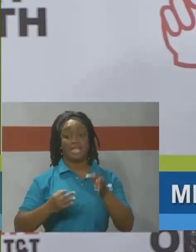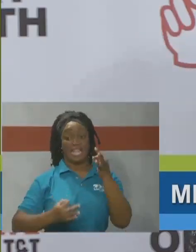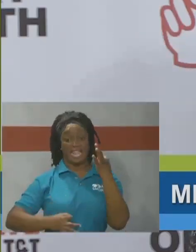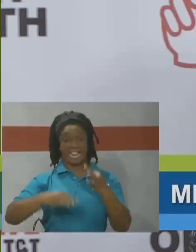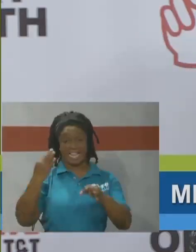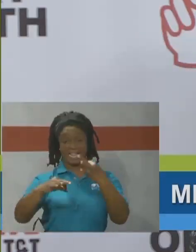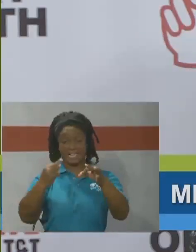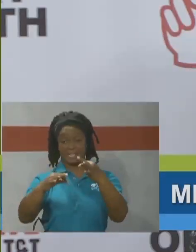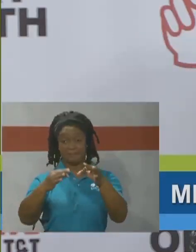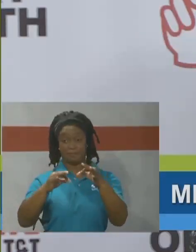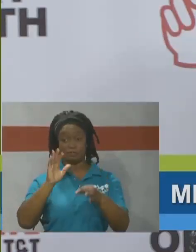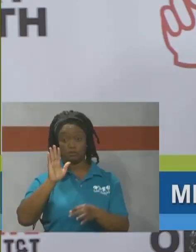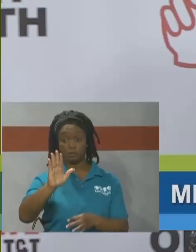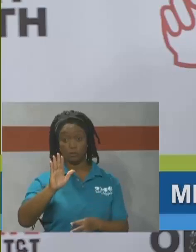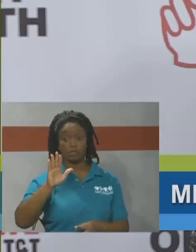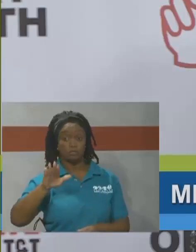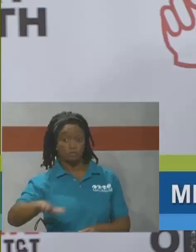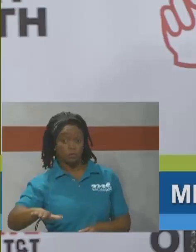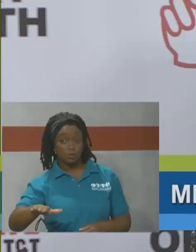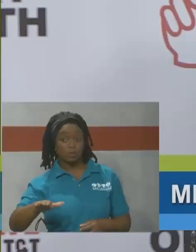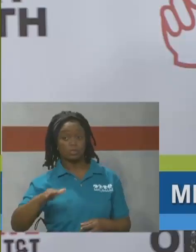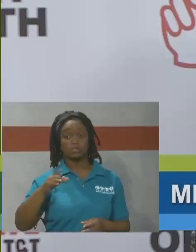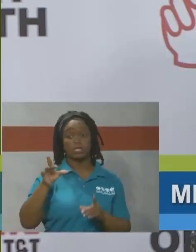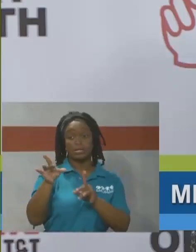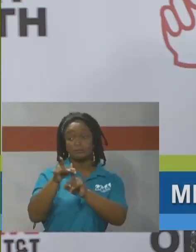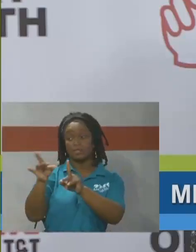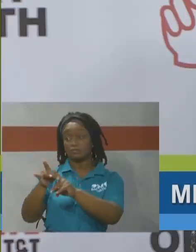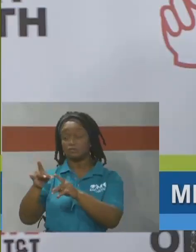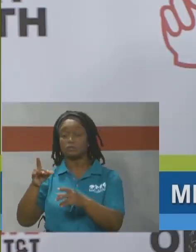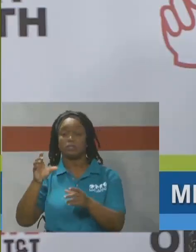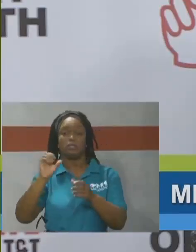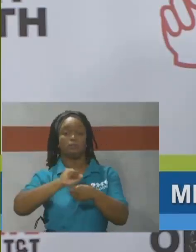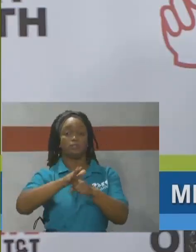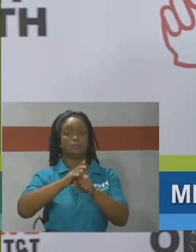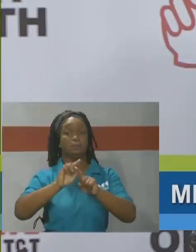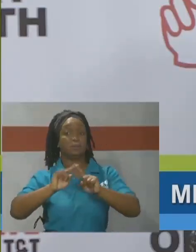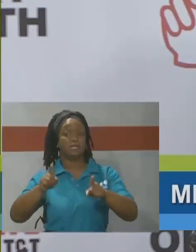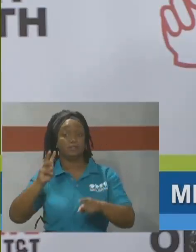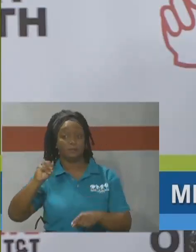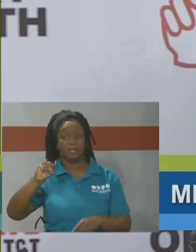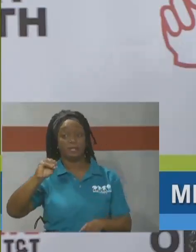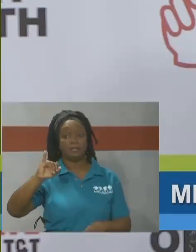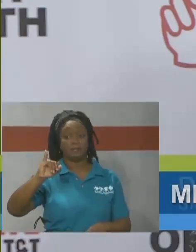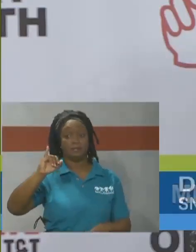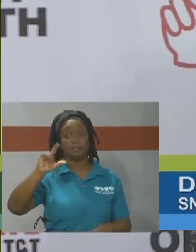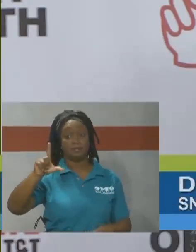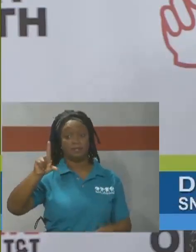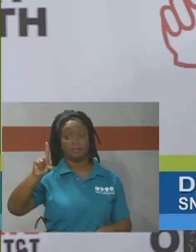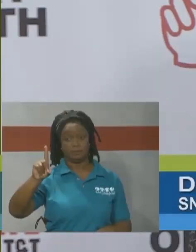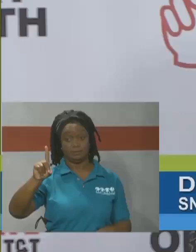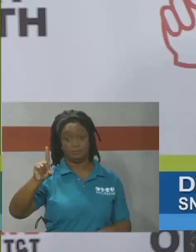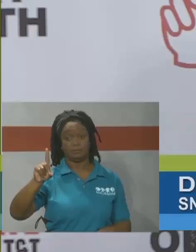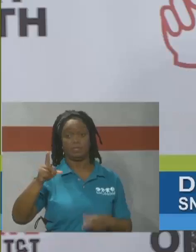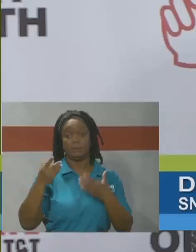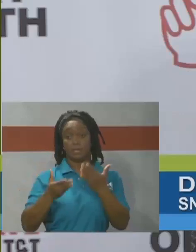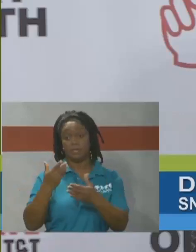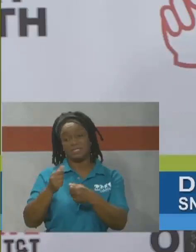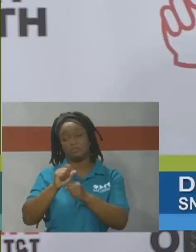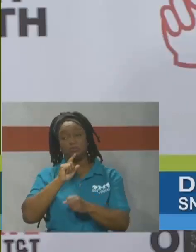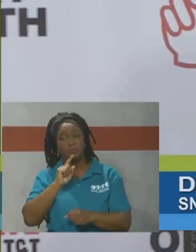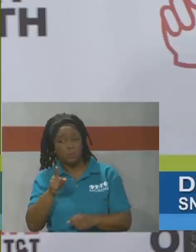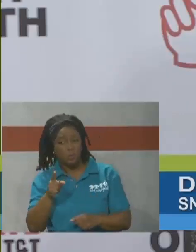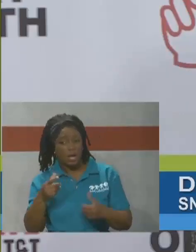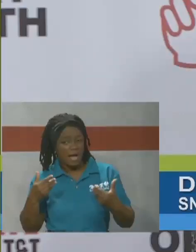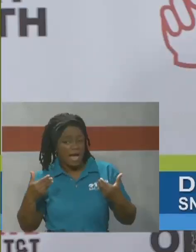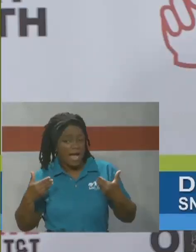child positive for COVID, if you have mild symptoms, I think we had mentioned this before, just make sure you have your little pack